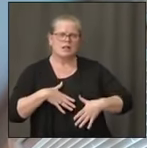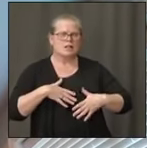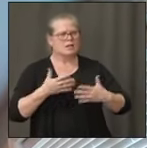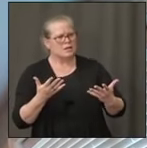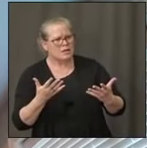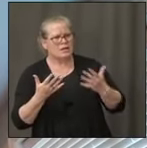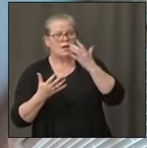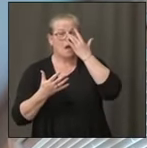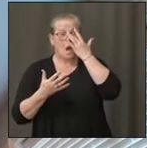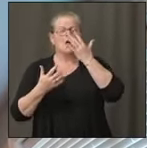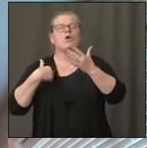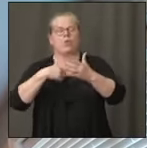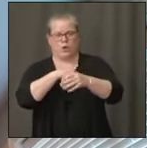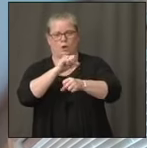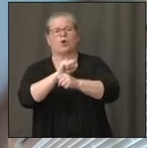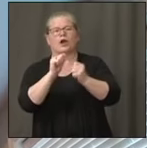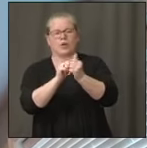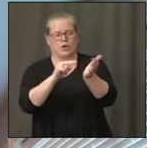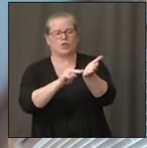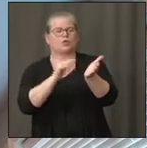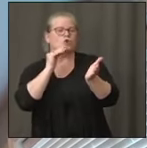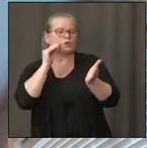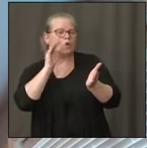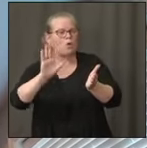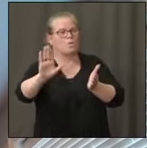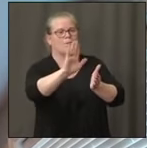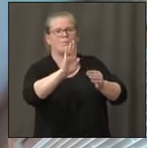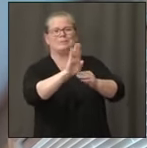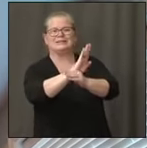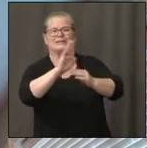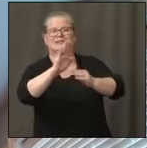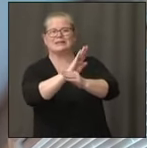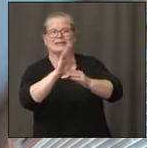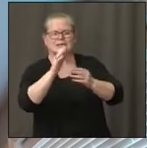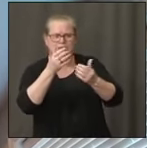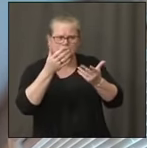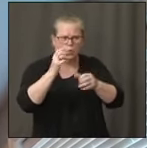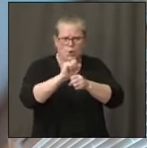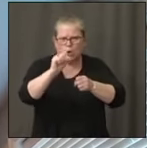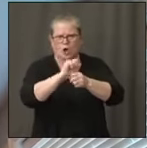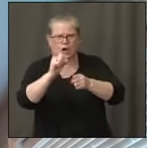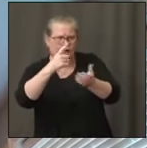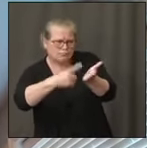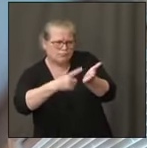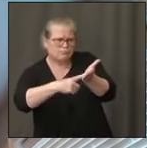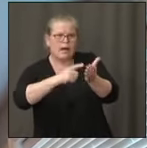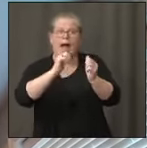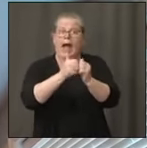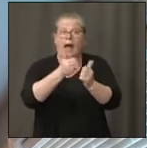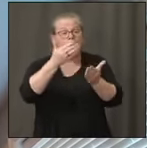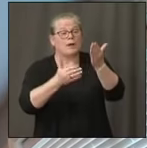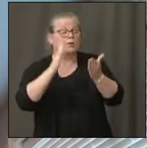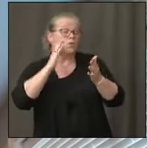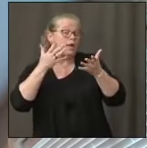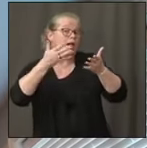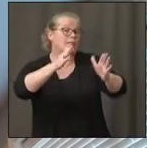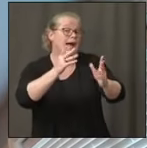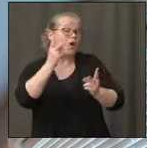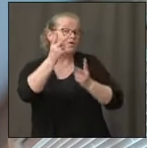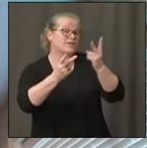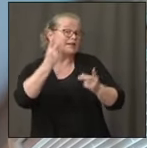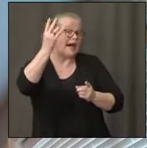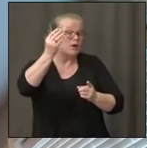very closely on implementing, for example, the ability to have outdoor visits, socially distanced